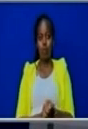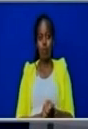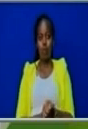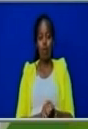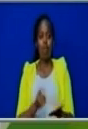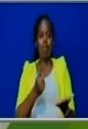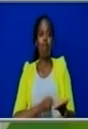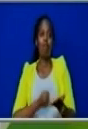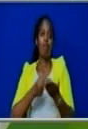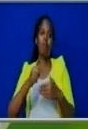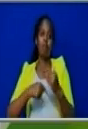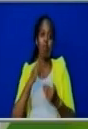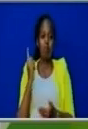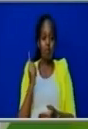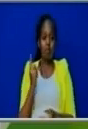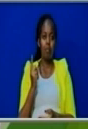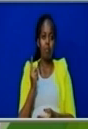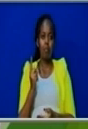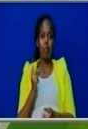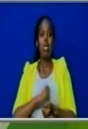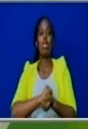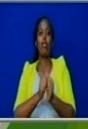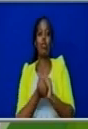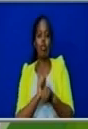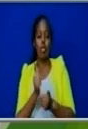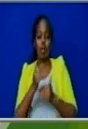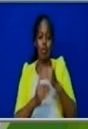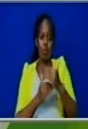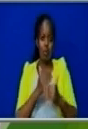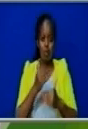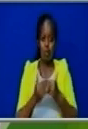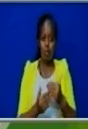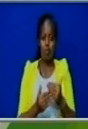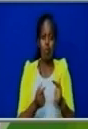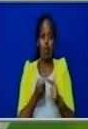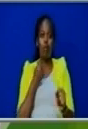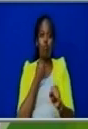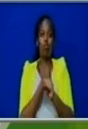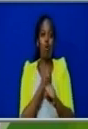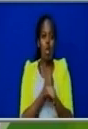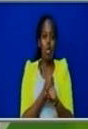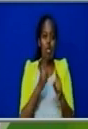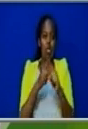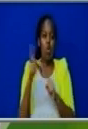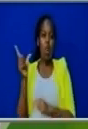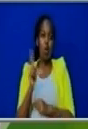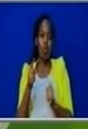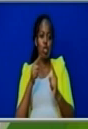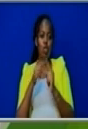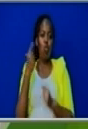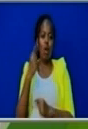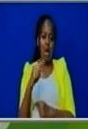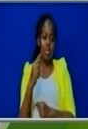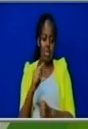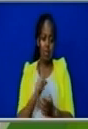already talked about this, Yes. about the conversion, the processes. Yes. That's from solid Mhm. to liquid Mhm. and to